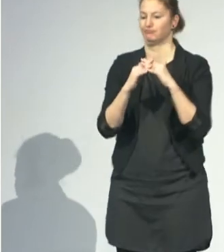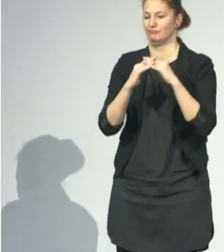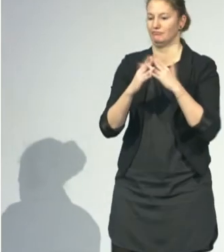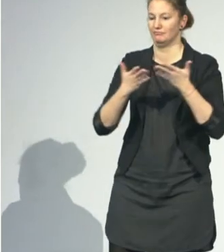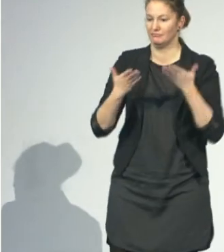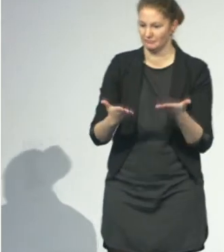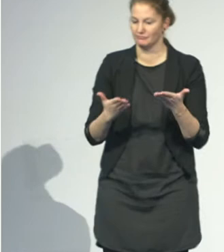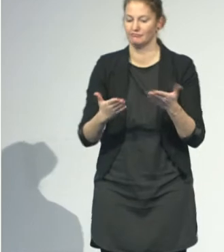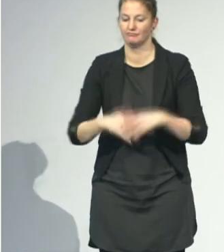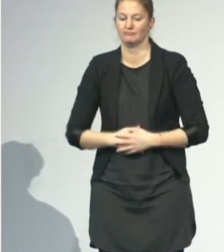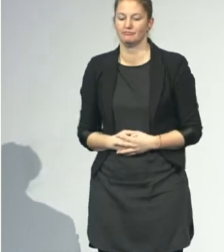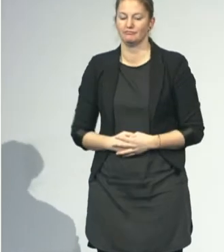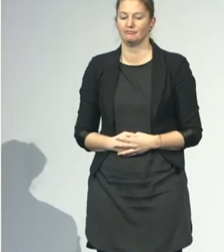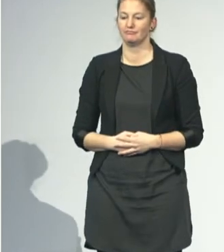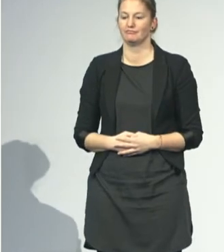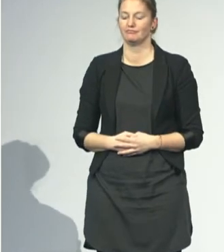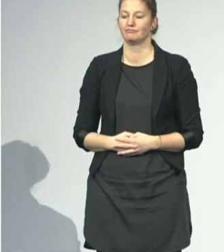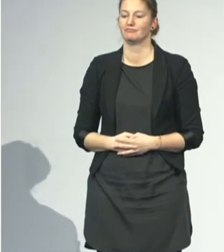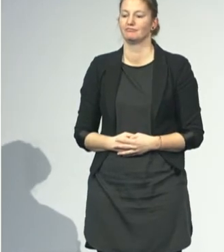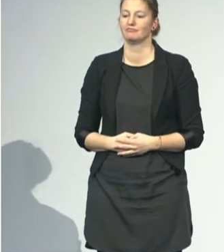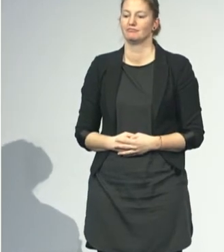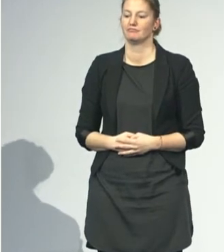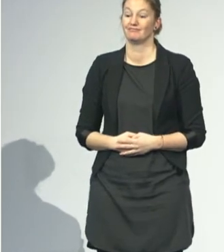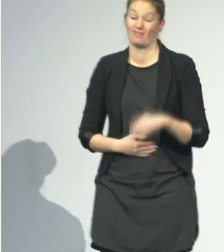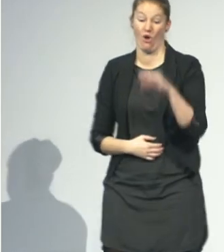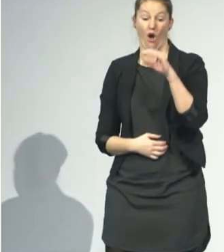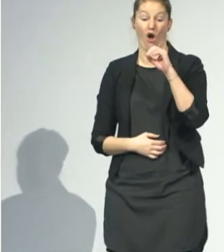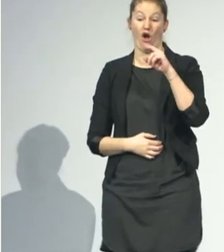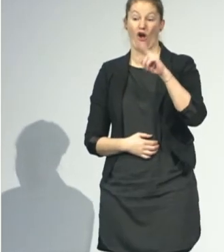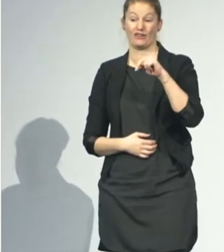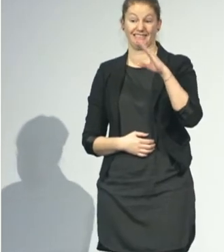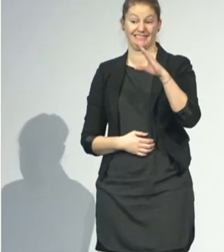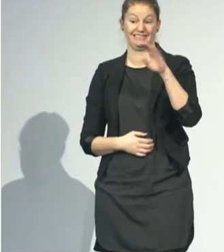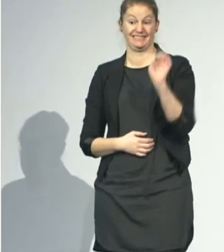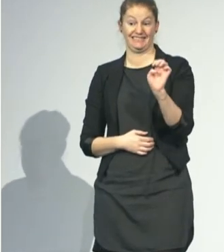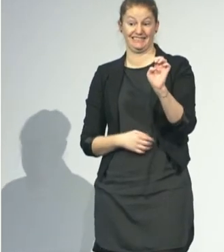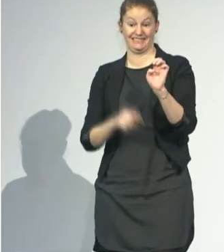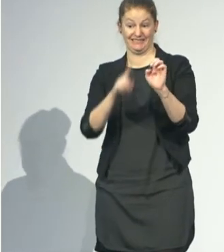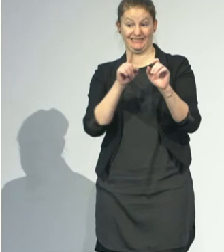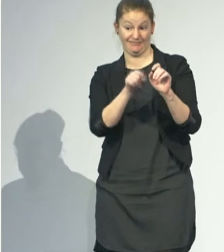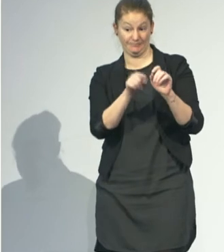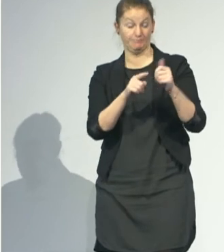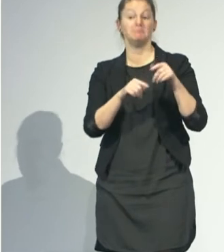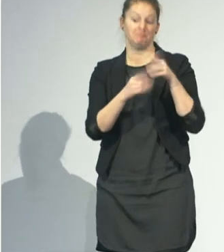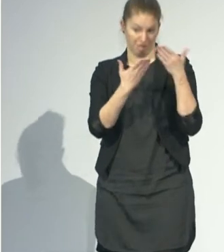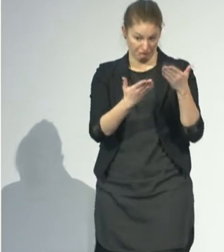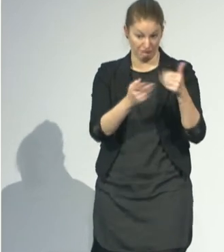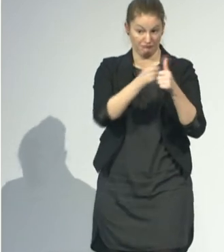besides ONCE and Foundation ONCE, we are part of the ONCE social group, which